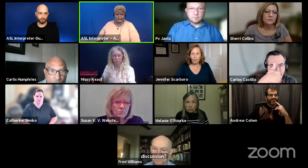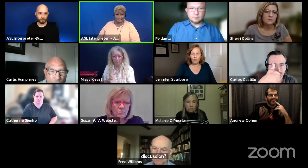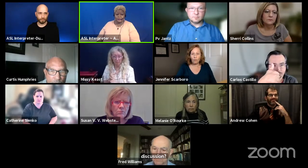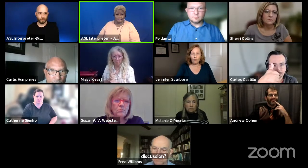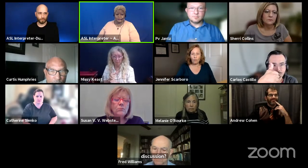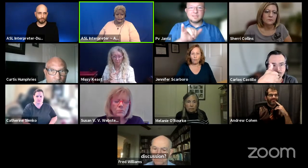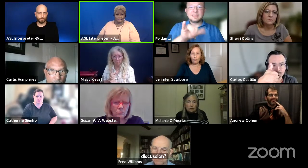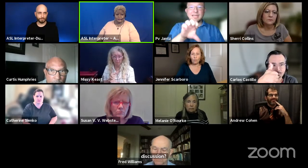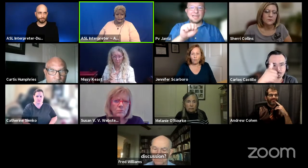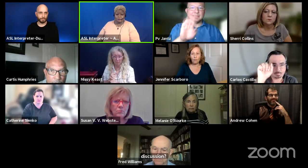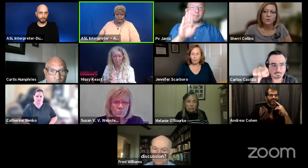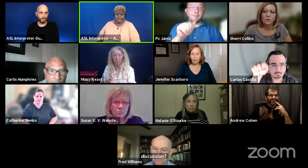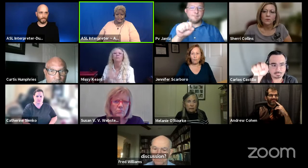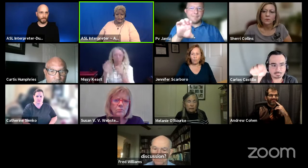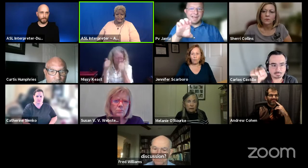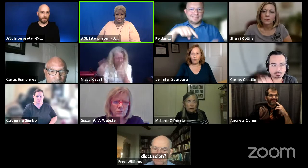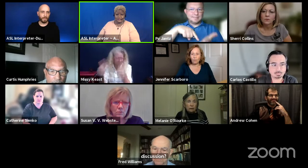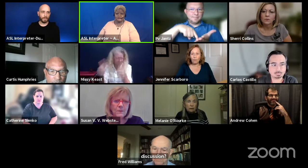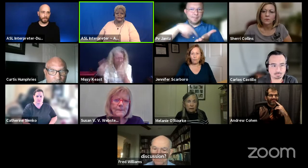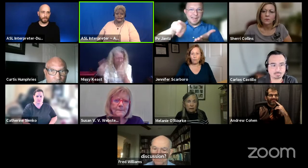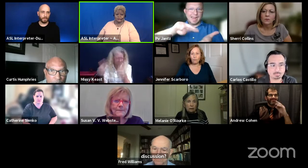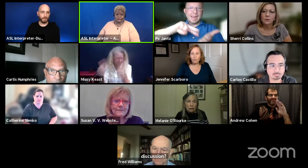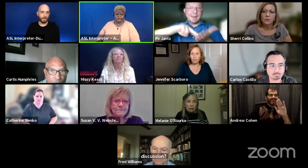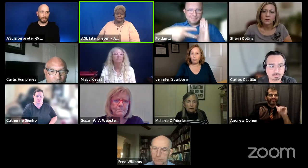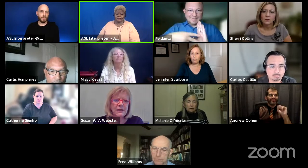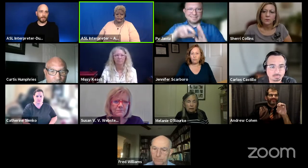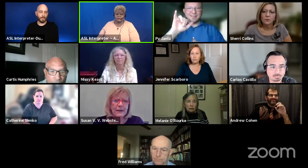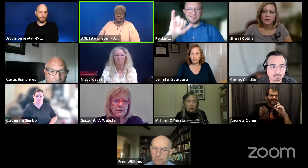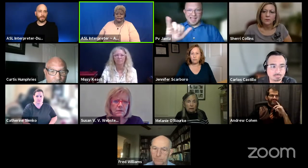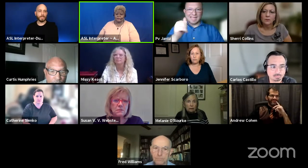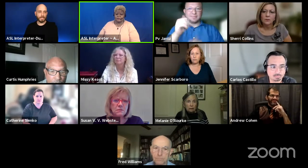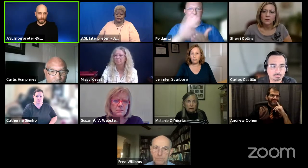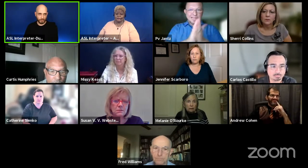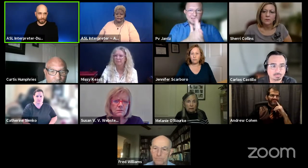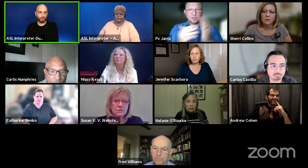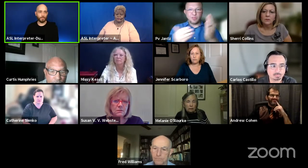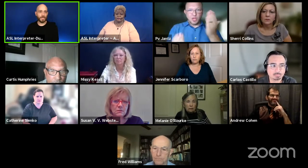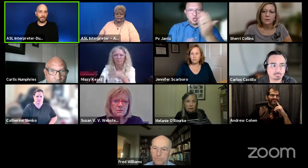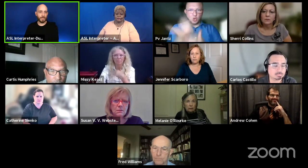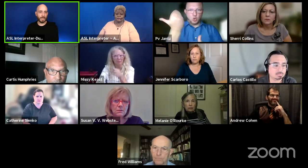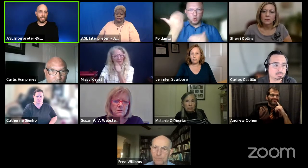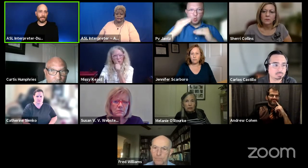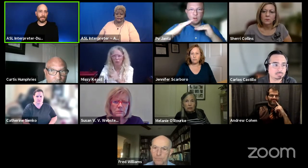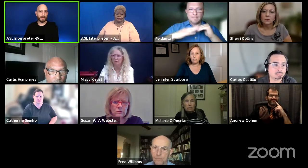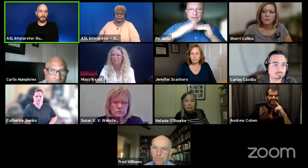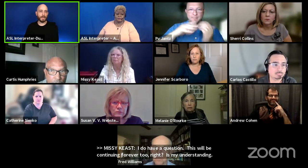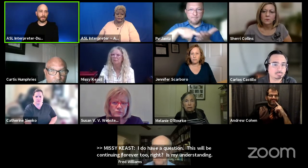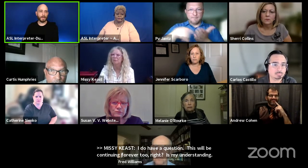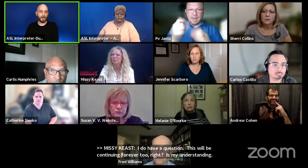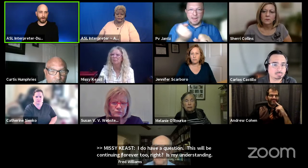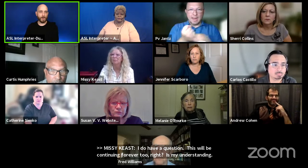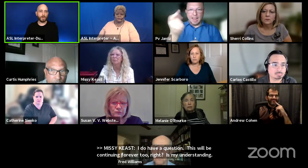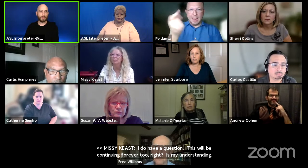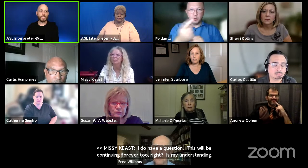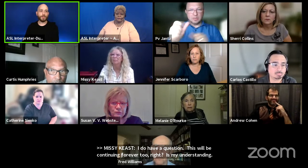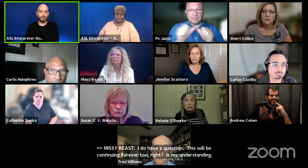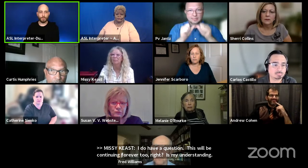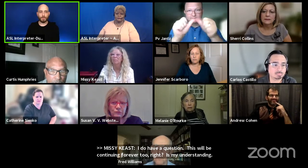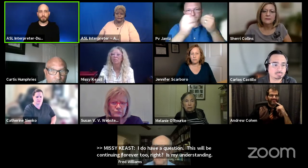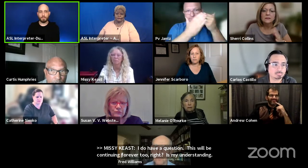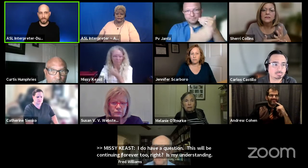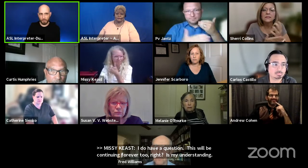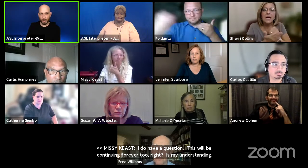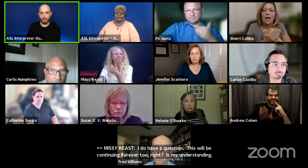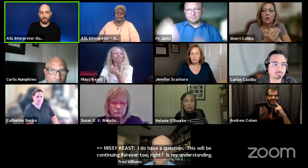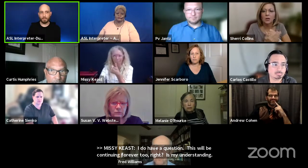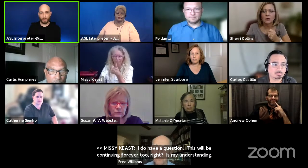too, right? That's my understanding. Yes, this will be the